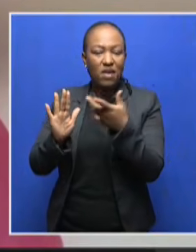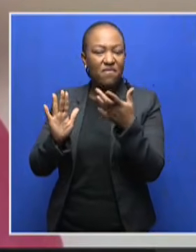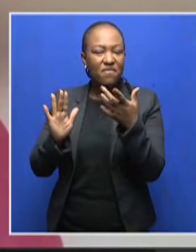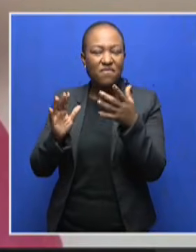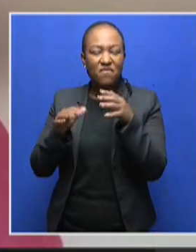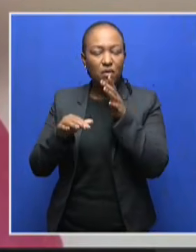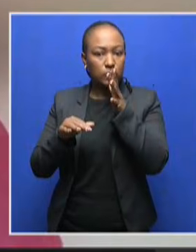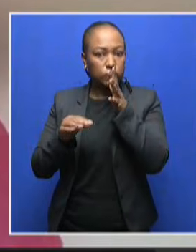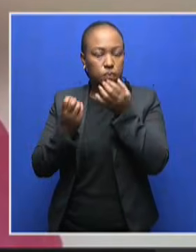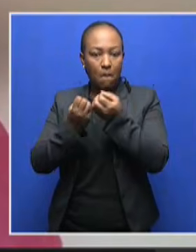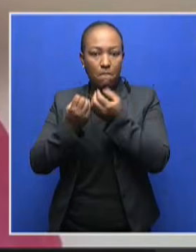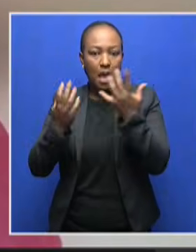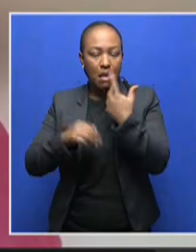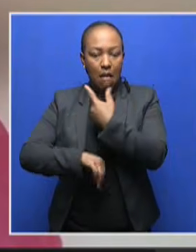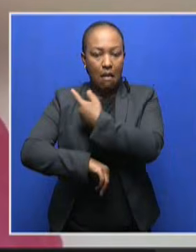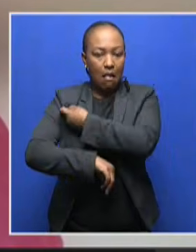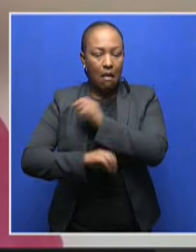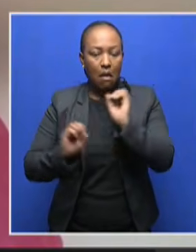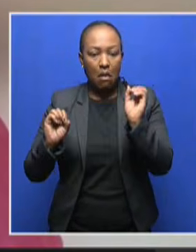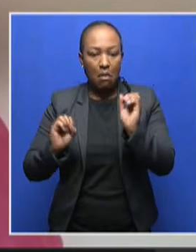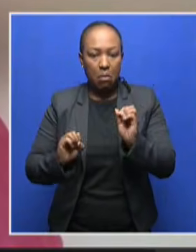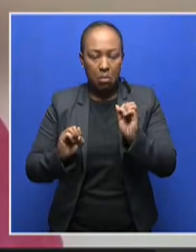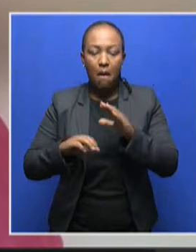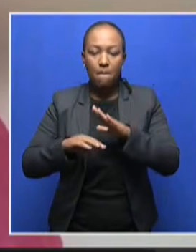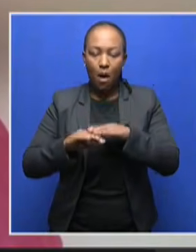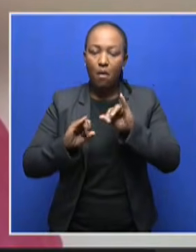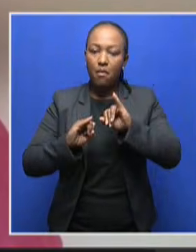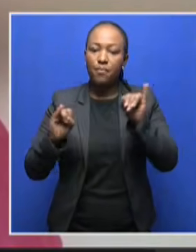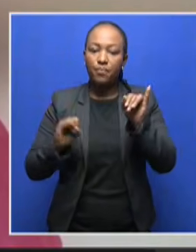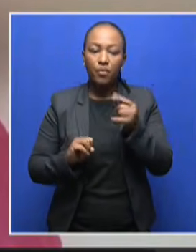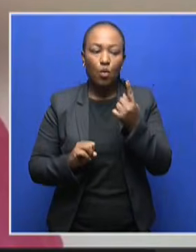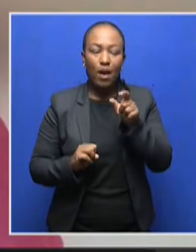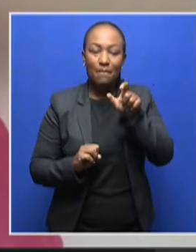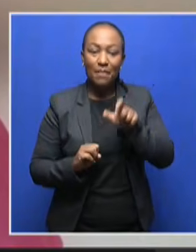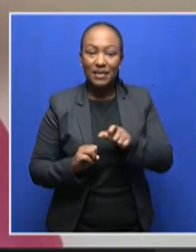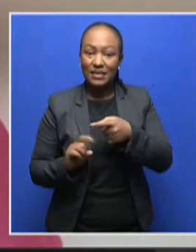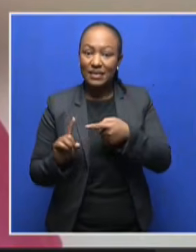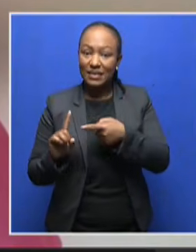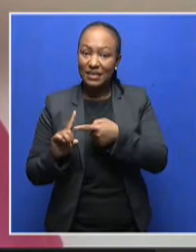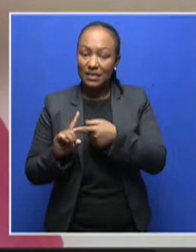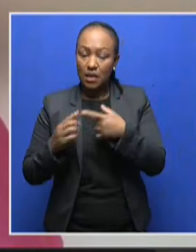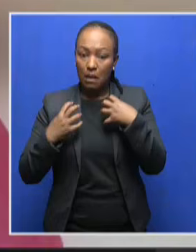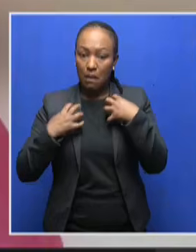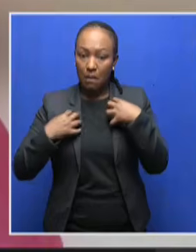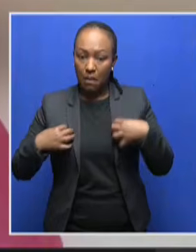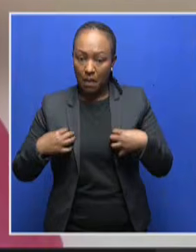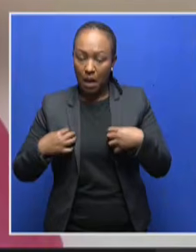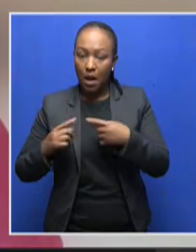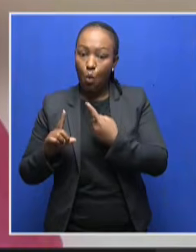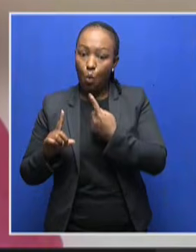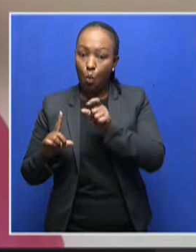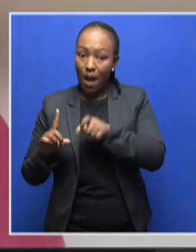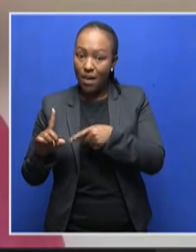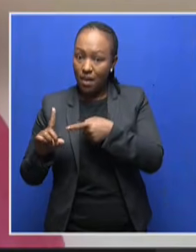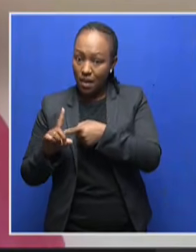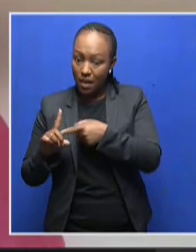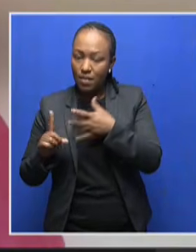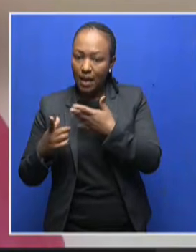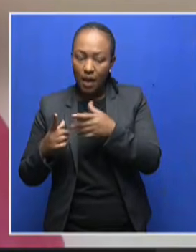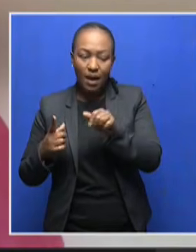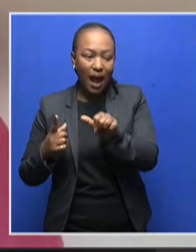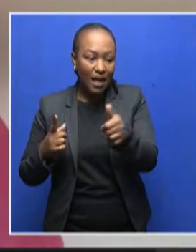It's one of the most contagious diseases we know. One person with measles can infect 10 to 18 other people who are not protected.